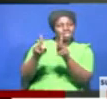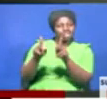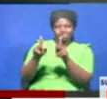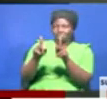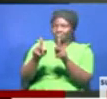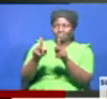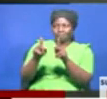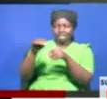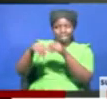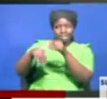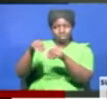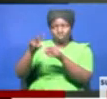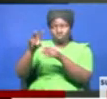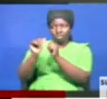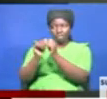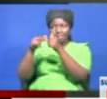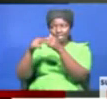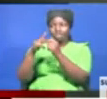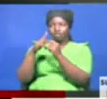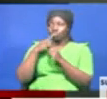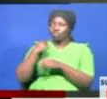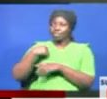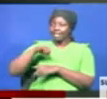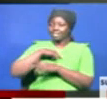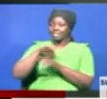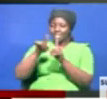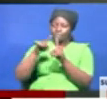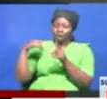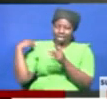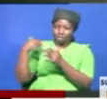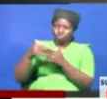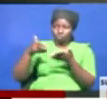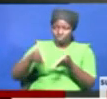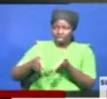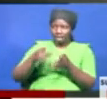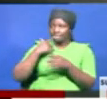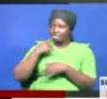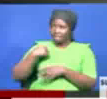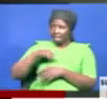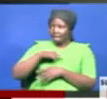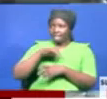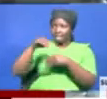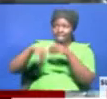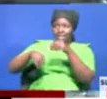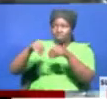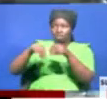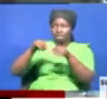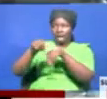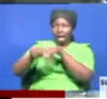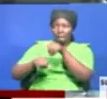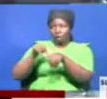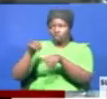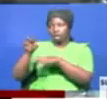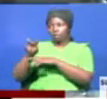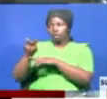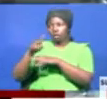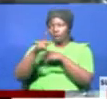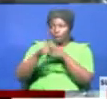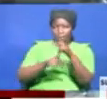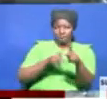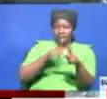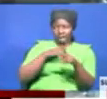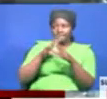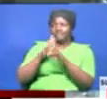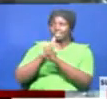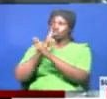Raila 2017 told us and still tells us up to today, election is about both process and outcome.